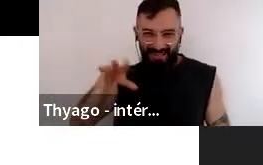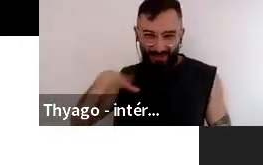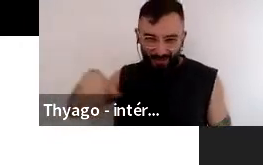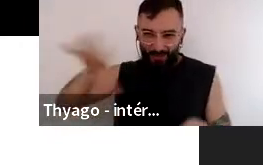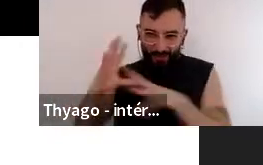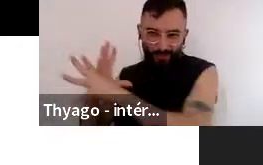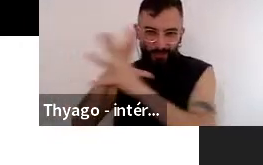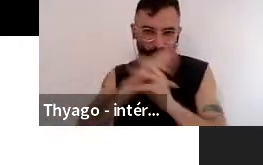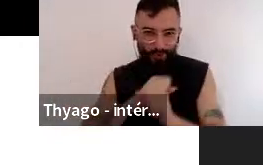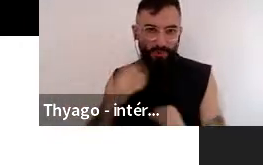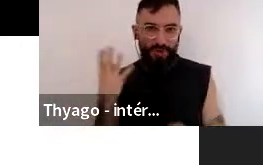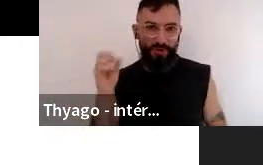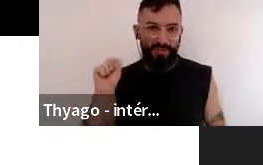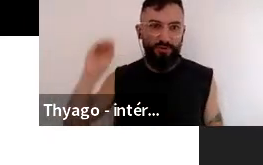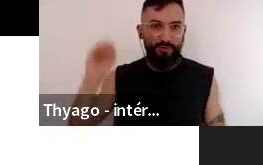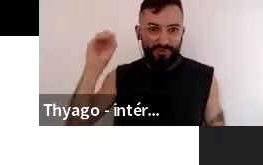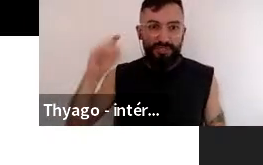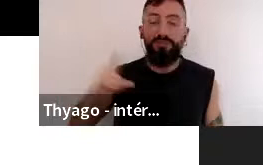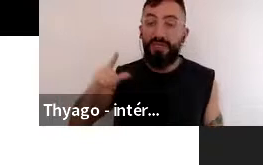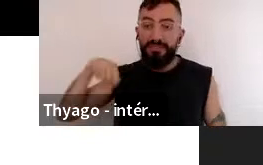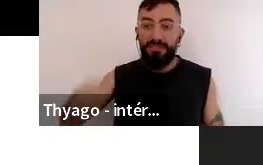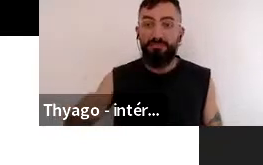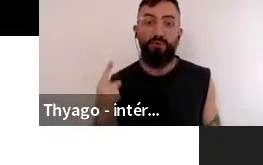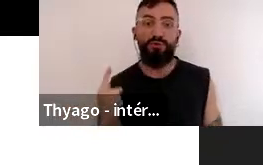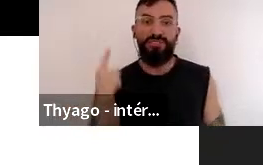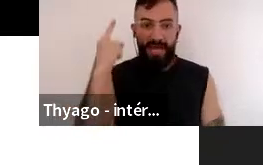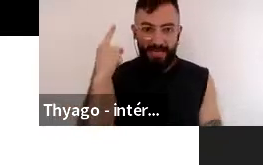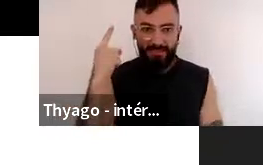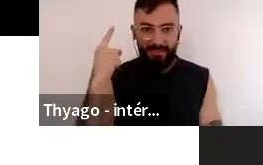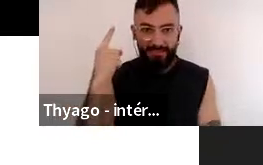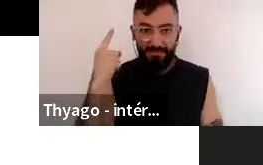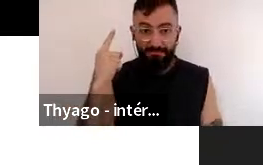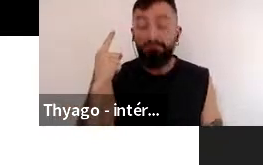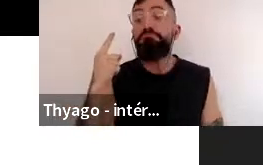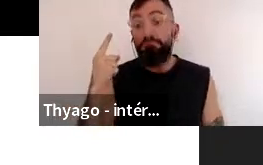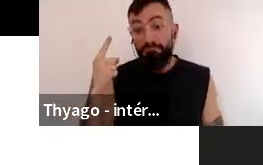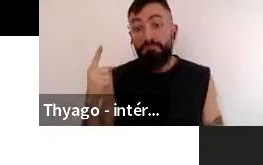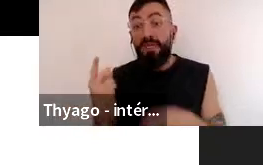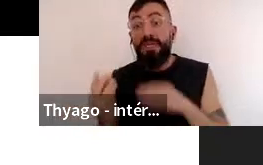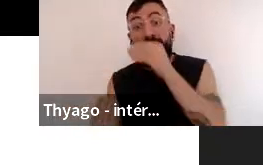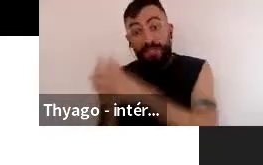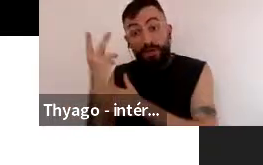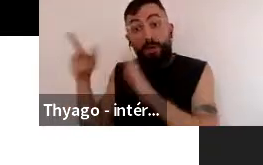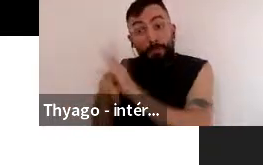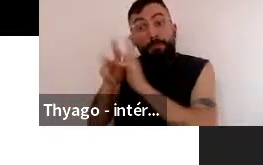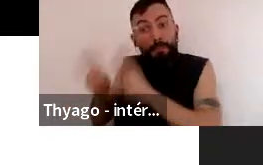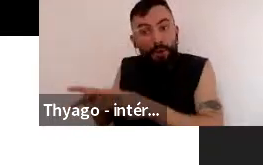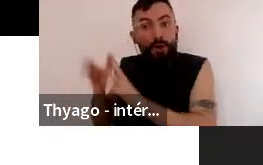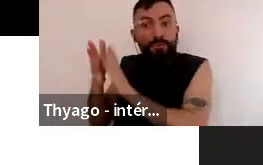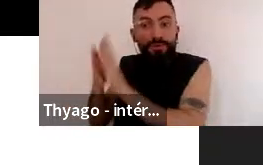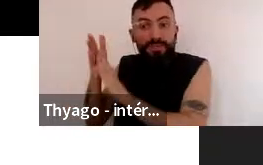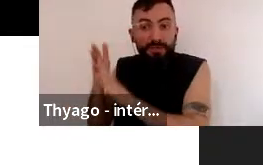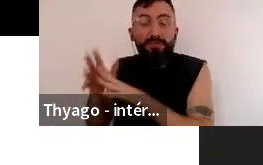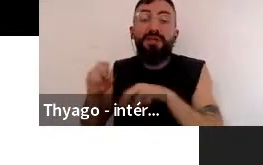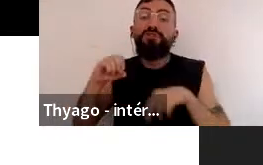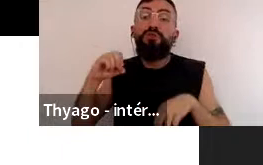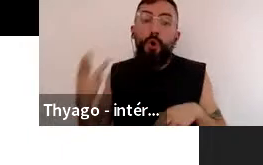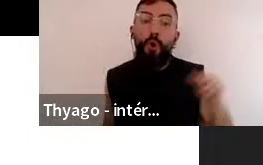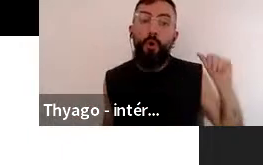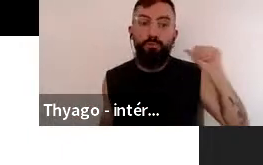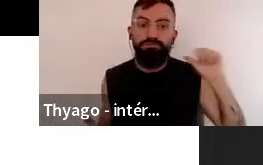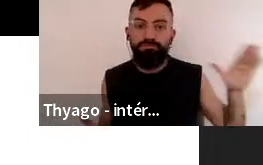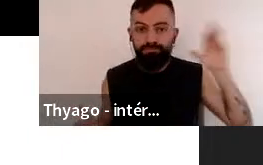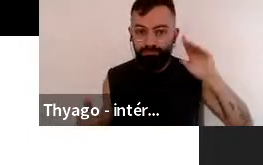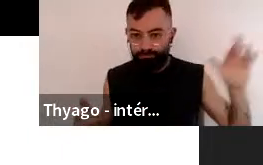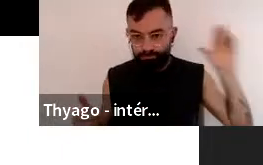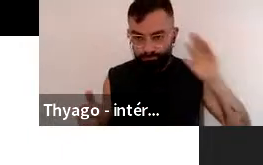simple signs, either native or formed by manual letters. So